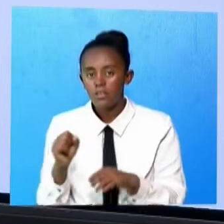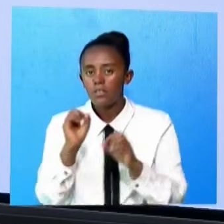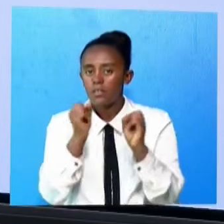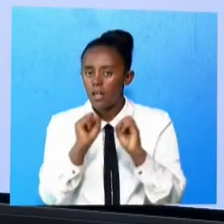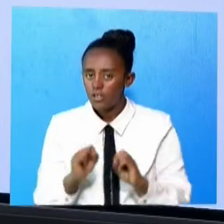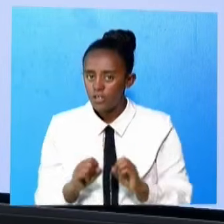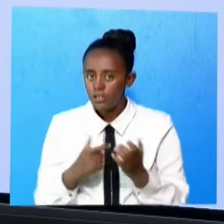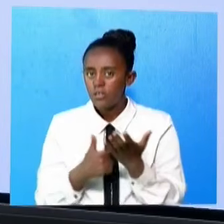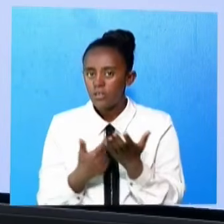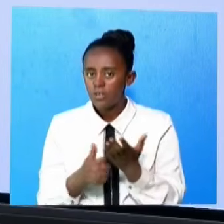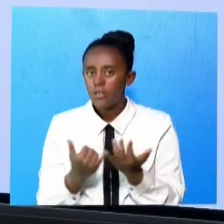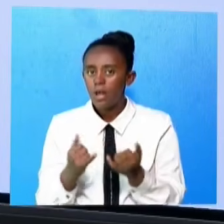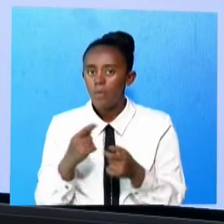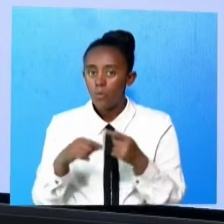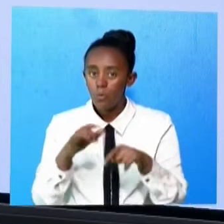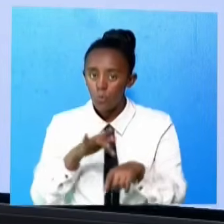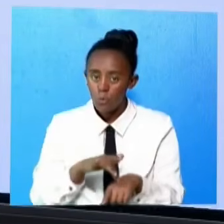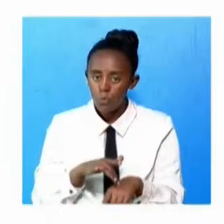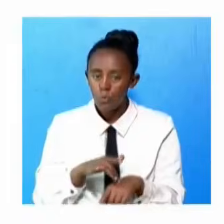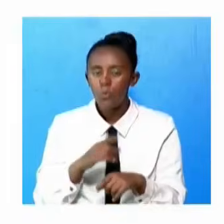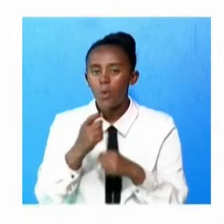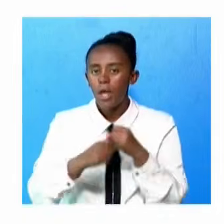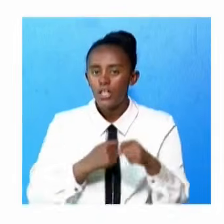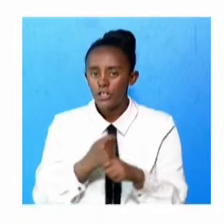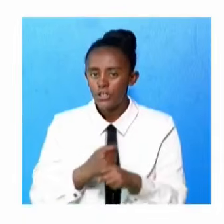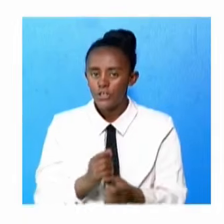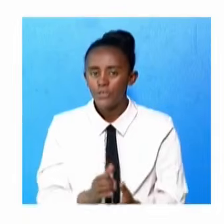Next to this, I'm going to write their age.